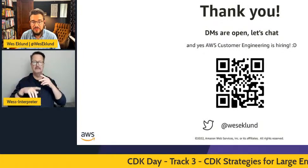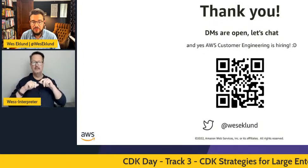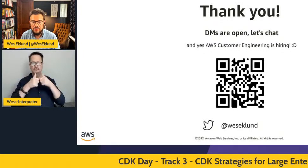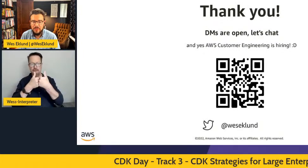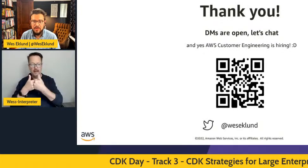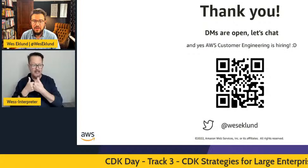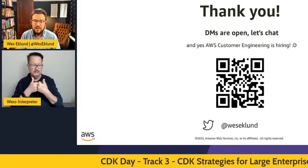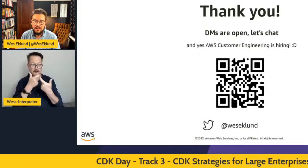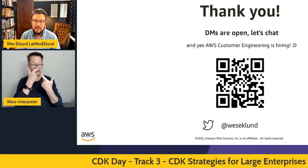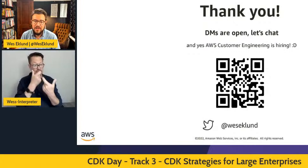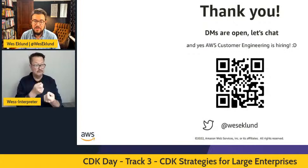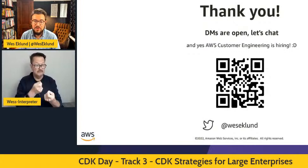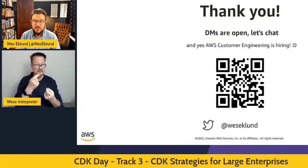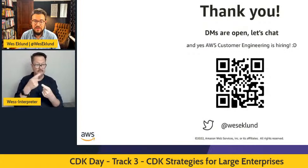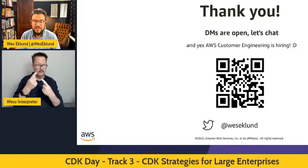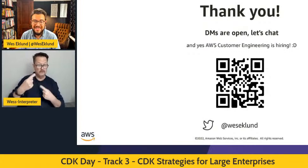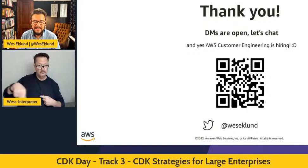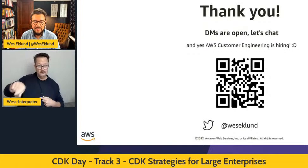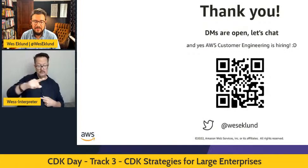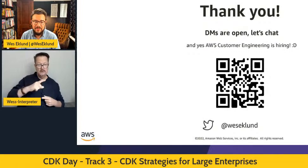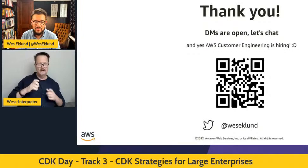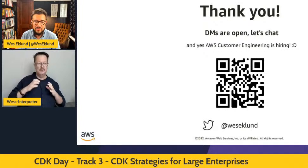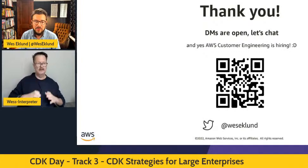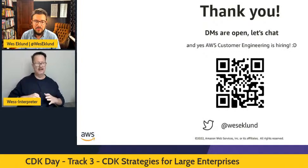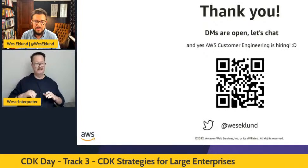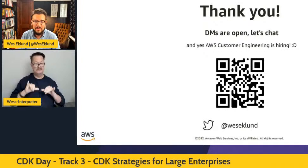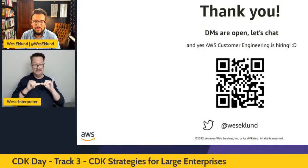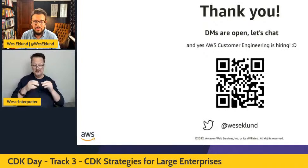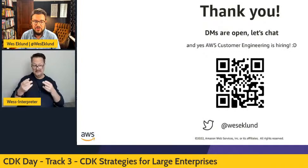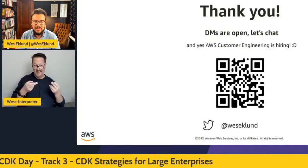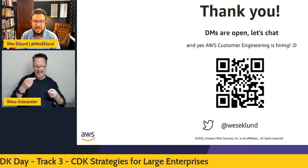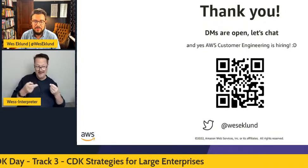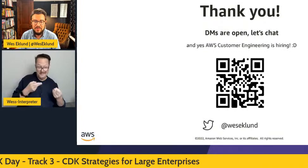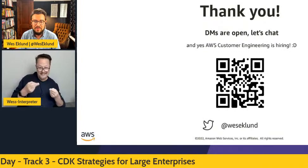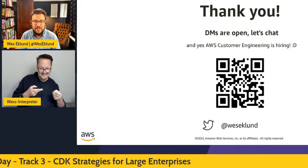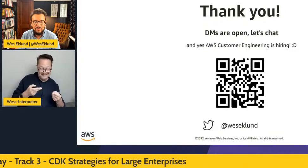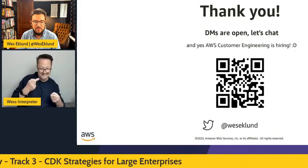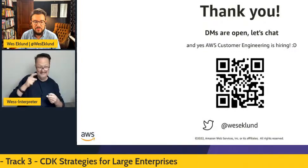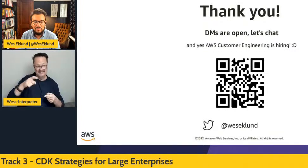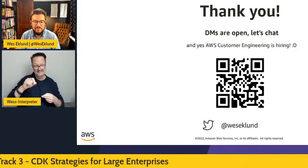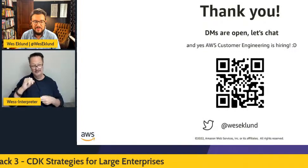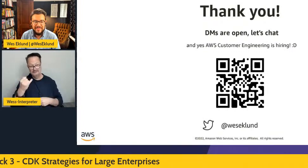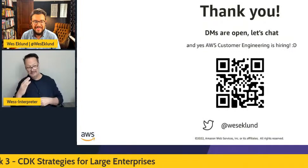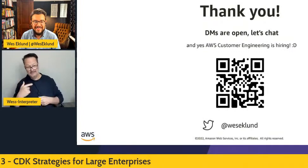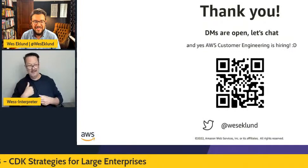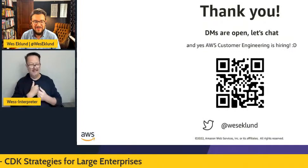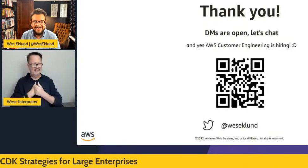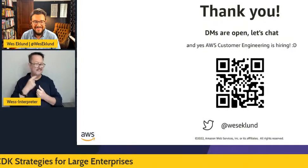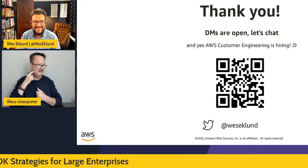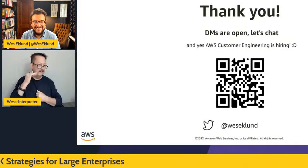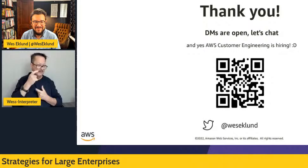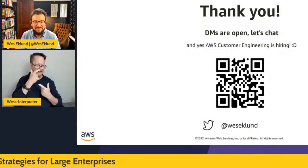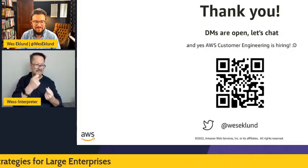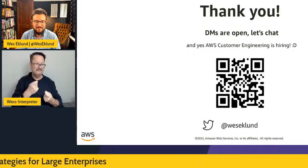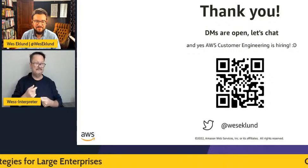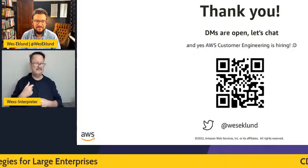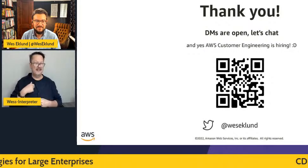are interesting to you, customer engineering is hiring. So if you're interested, I would love to hear from you. Thank you.